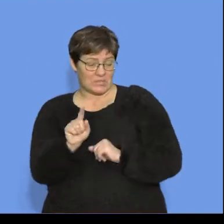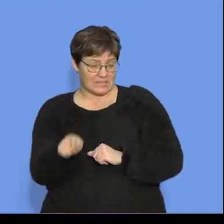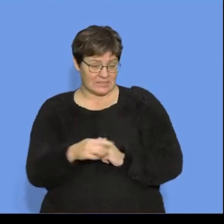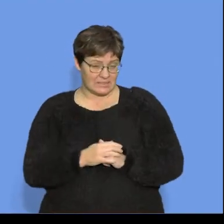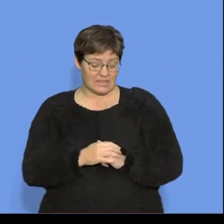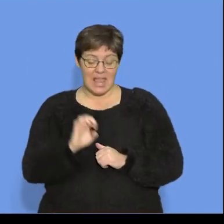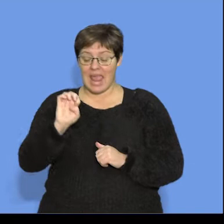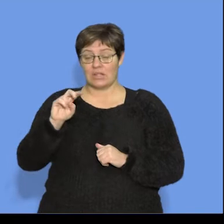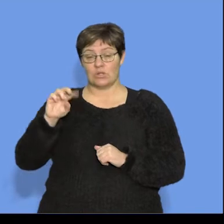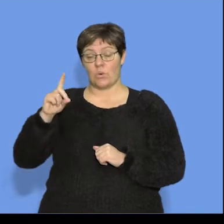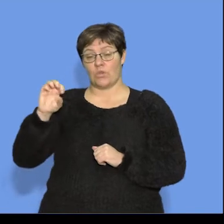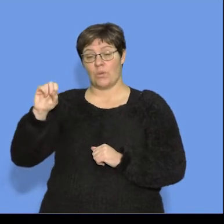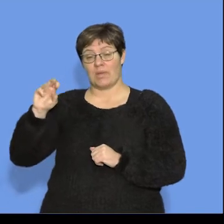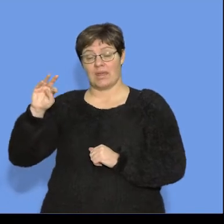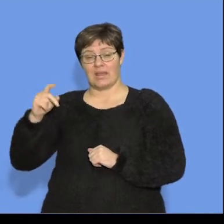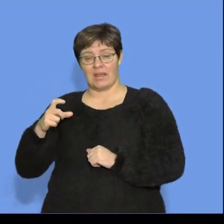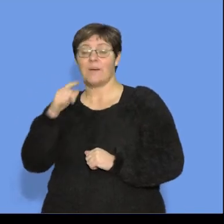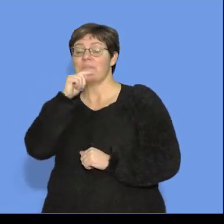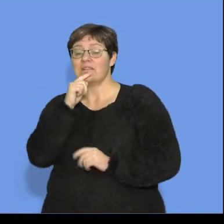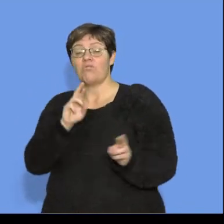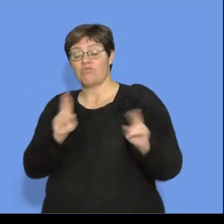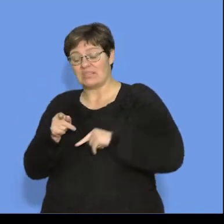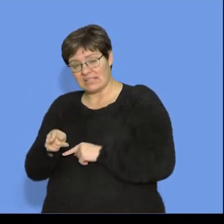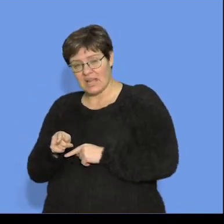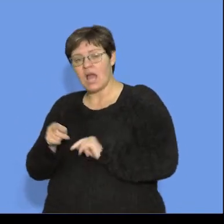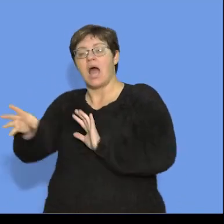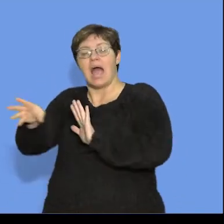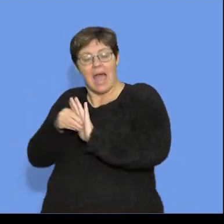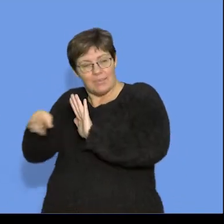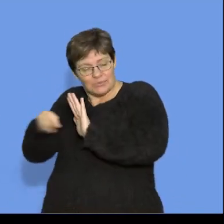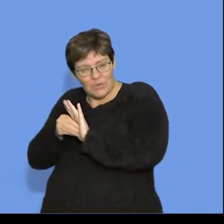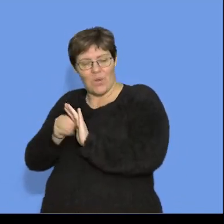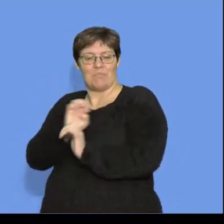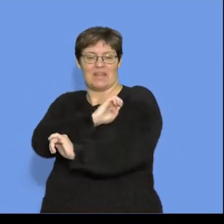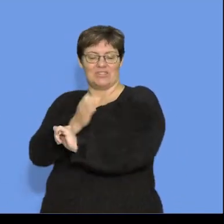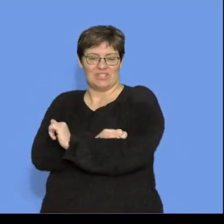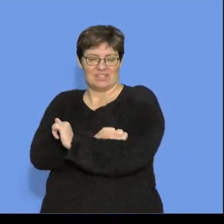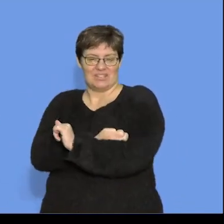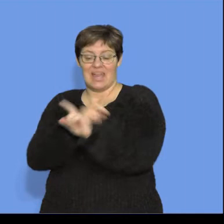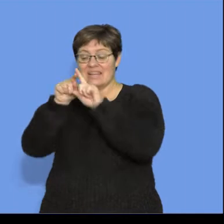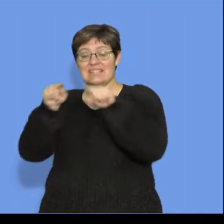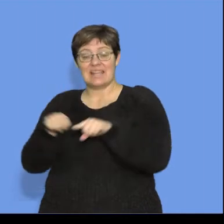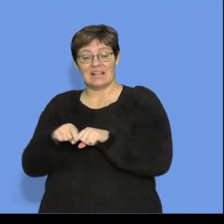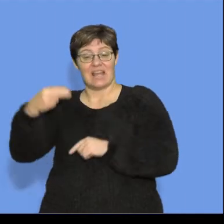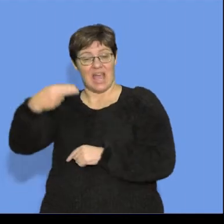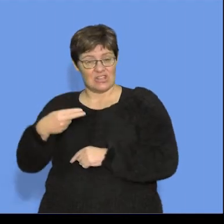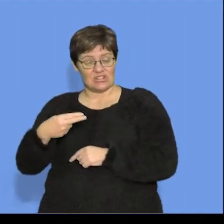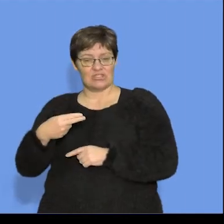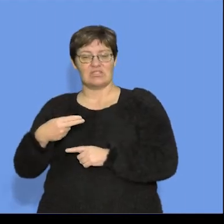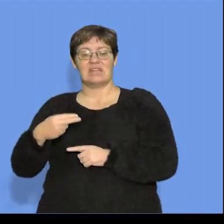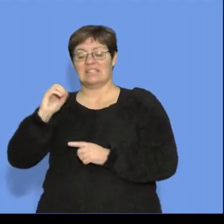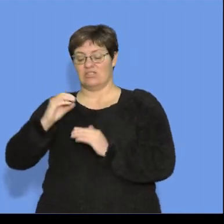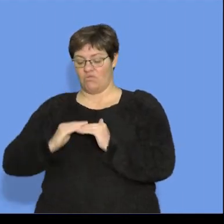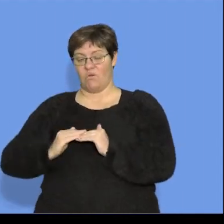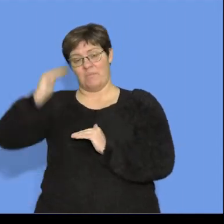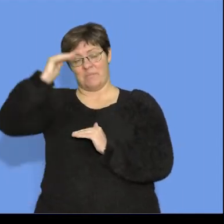So endothermic reactions are reactions that absorb energy, and the delta H is greater than